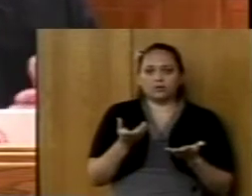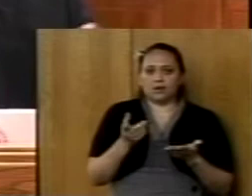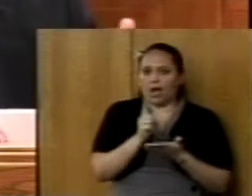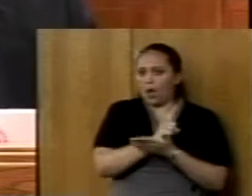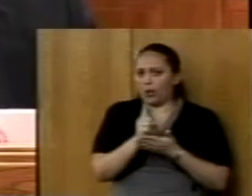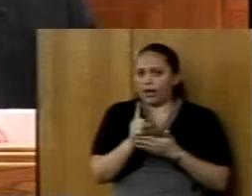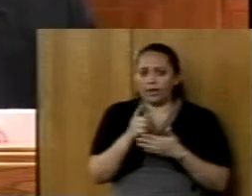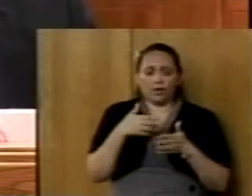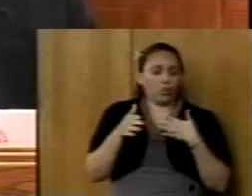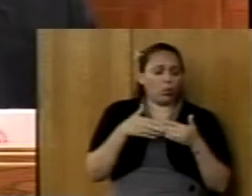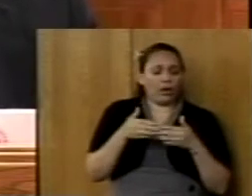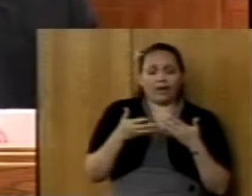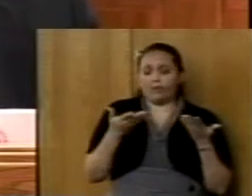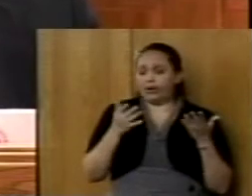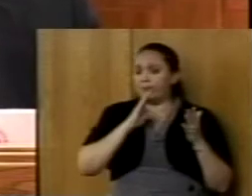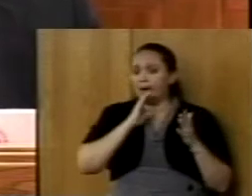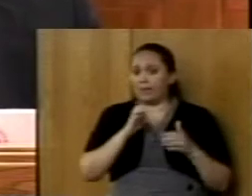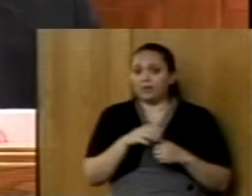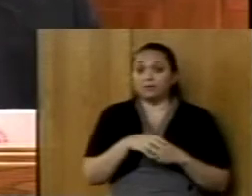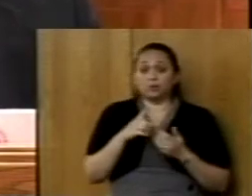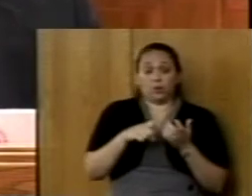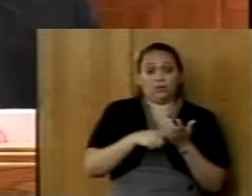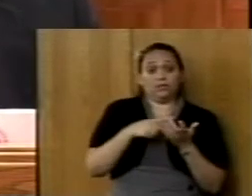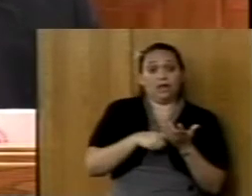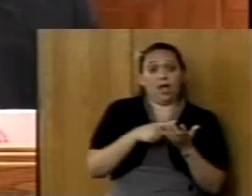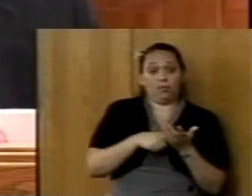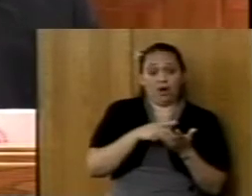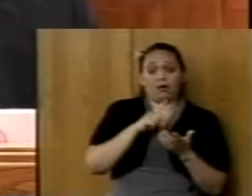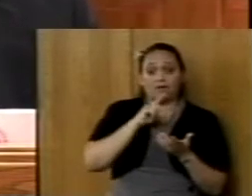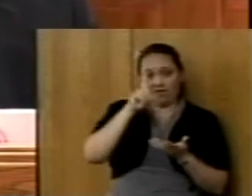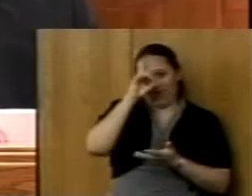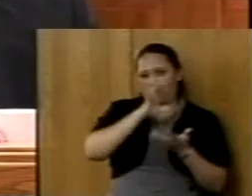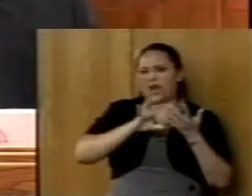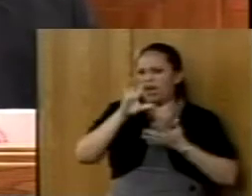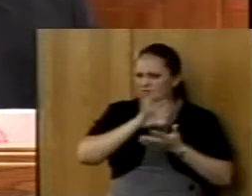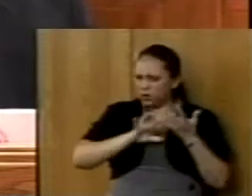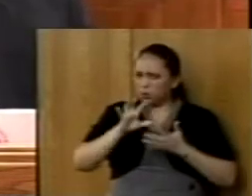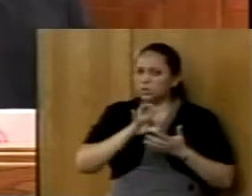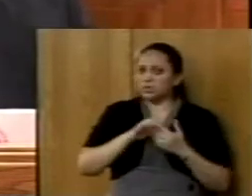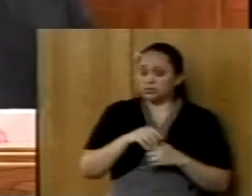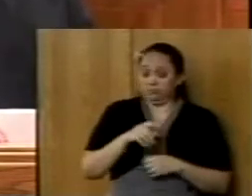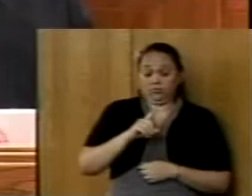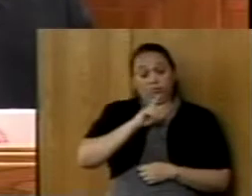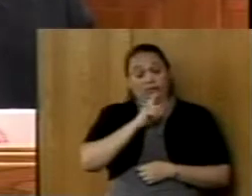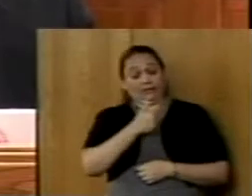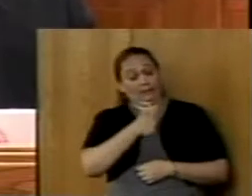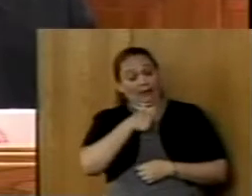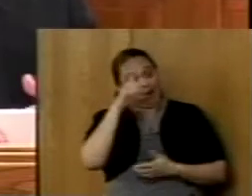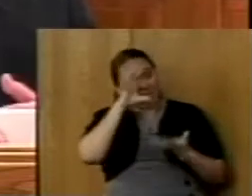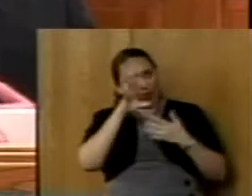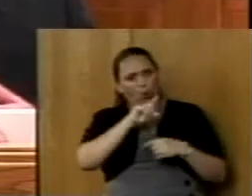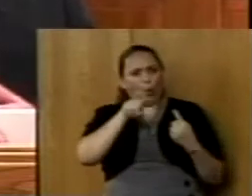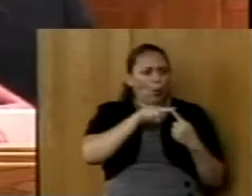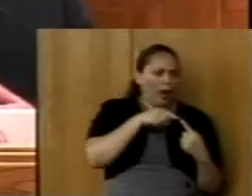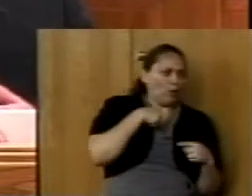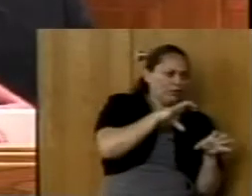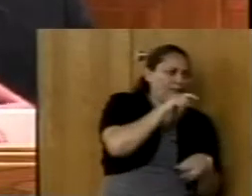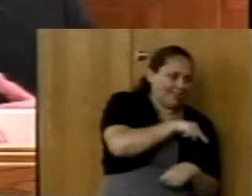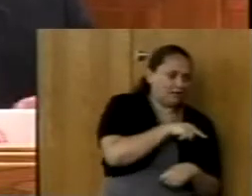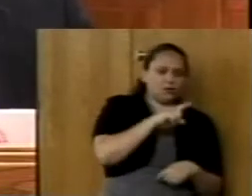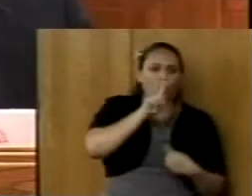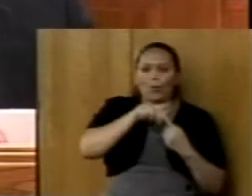hours a week or whatever it might be. So sometimes it's very confusing. At least it confuses me. When do we do this? When we